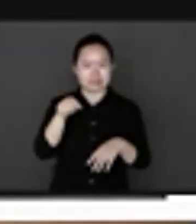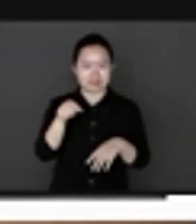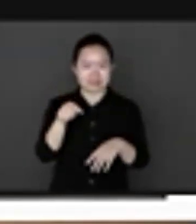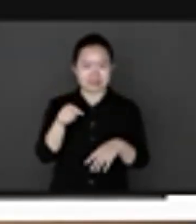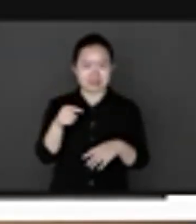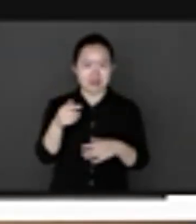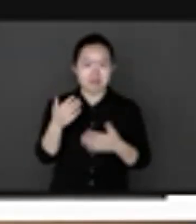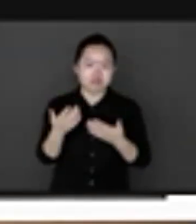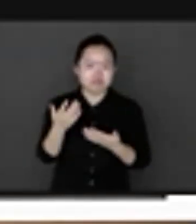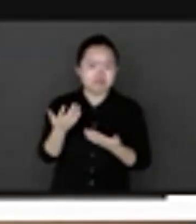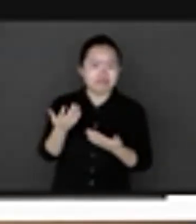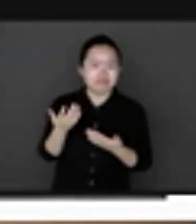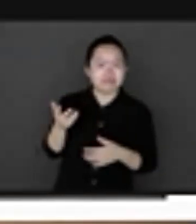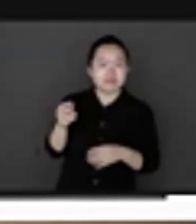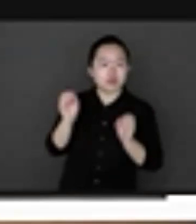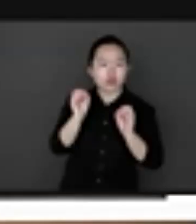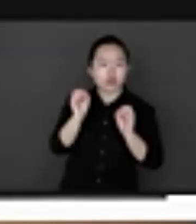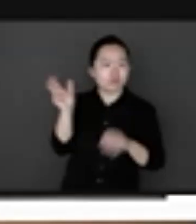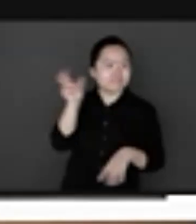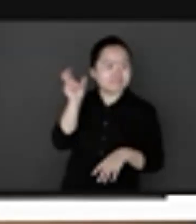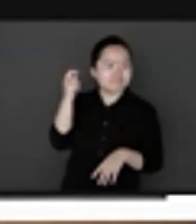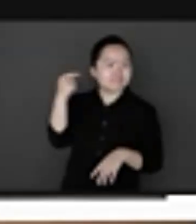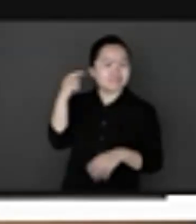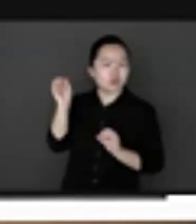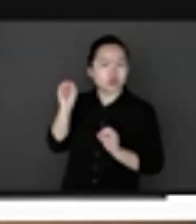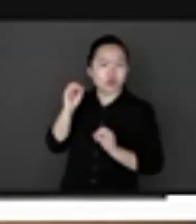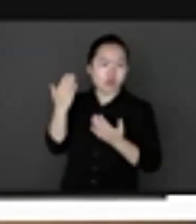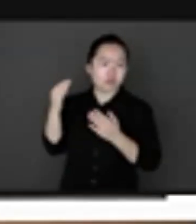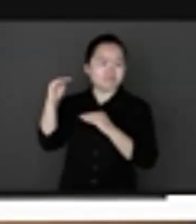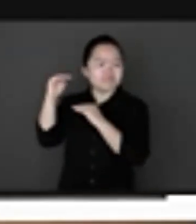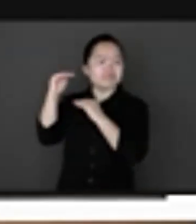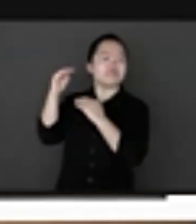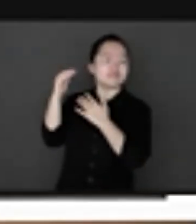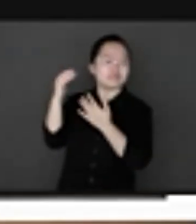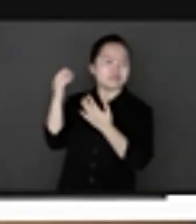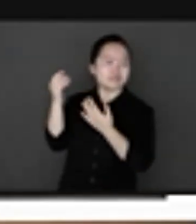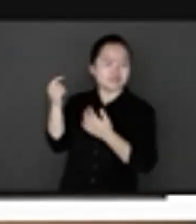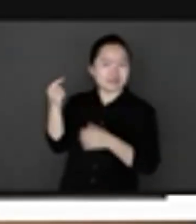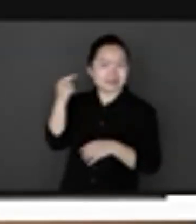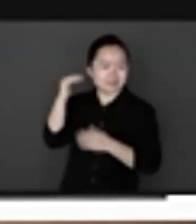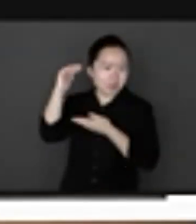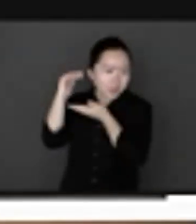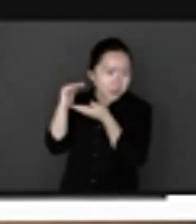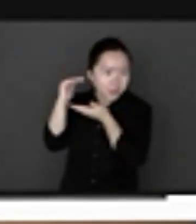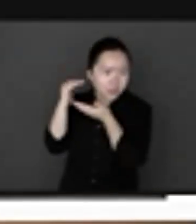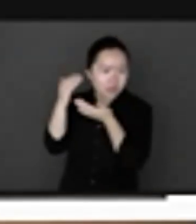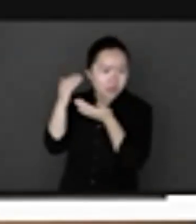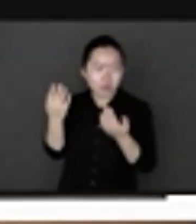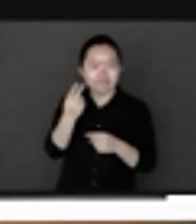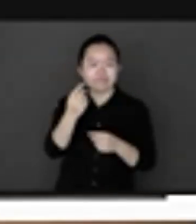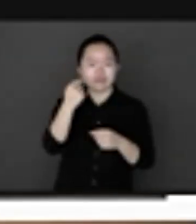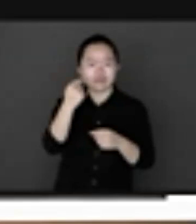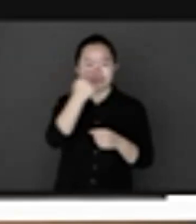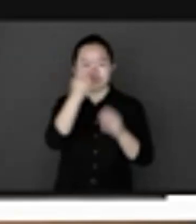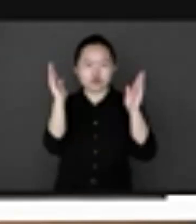low vision. And of course, you may have people with low hearing and low vision, but the primary